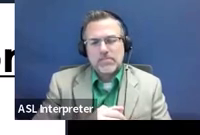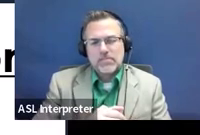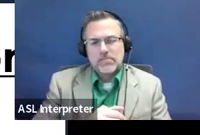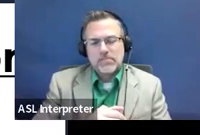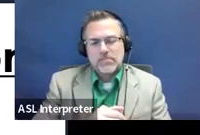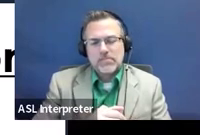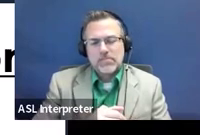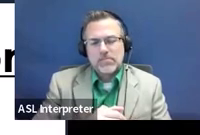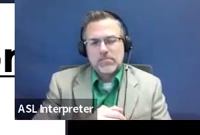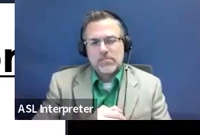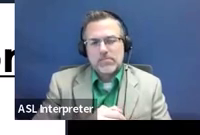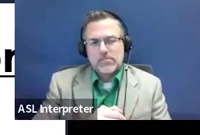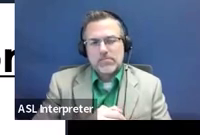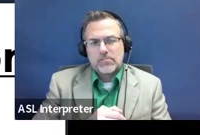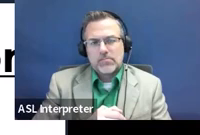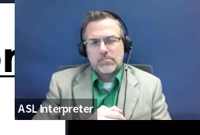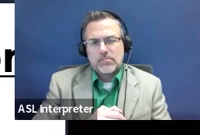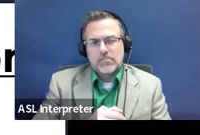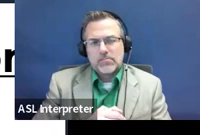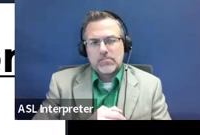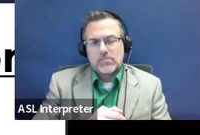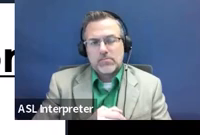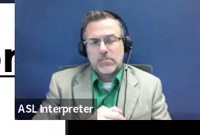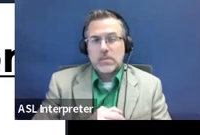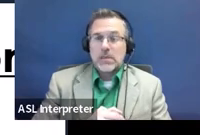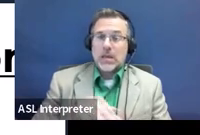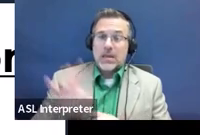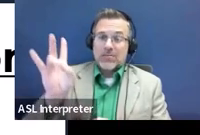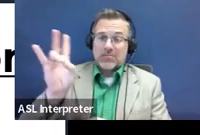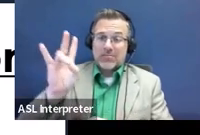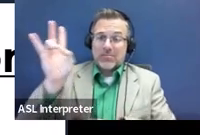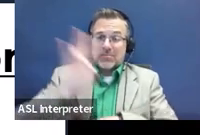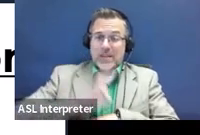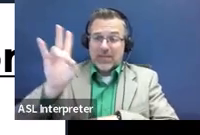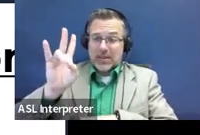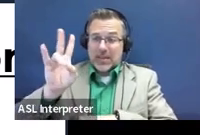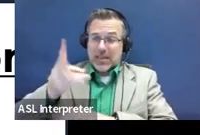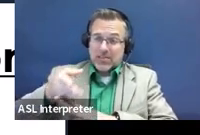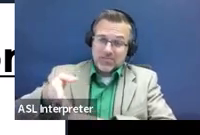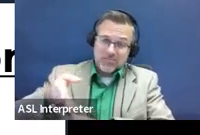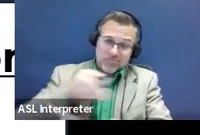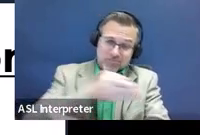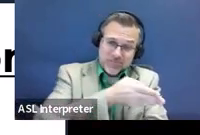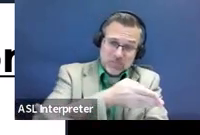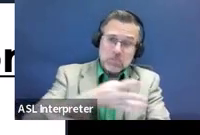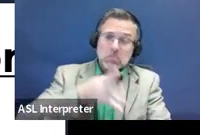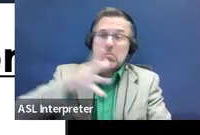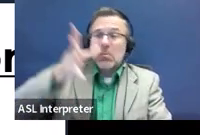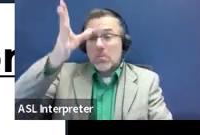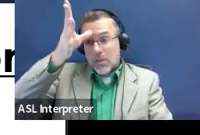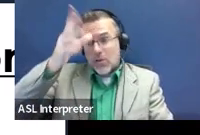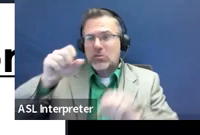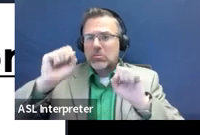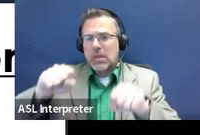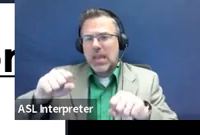Now, parents can waive that 7-day notice. So if you had that meeting on the 5th,